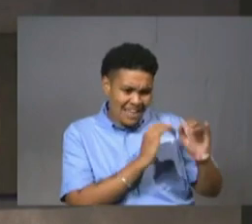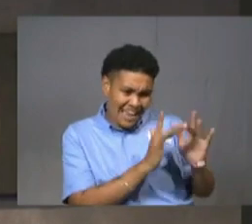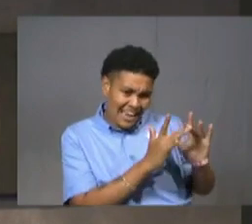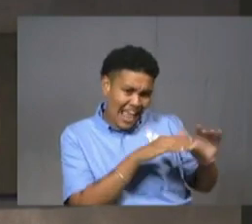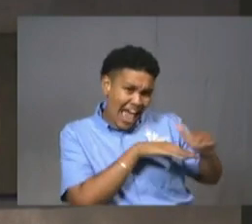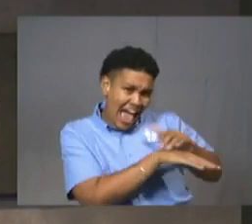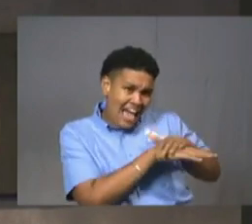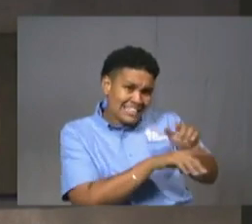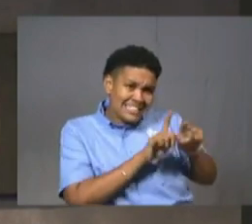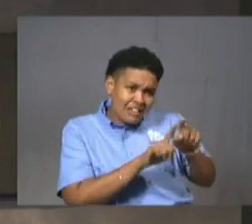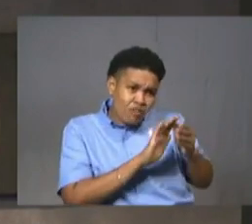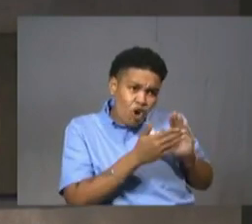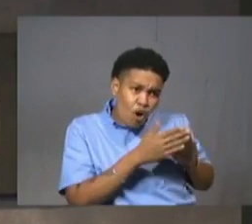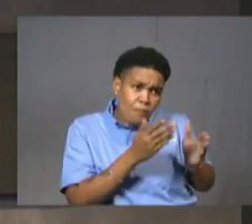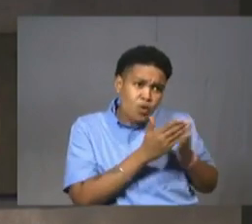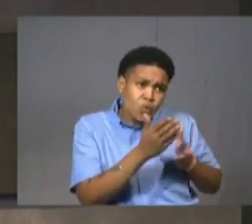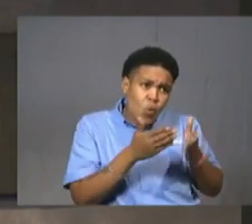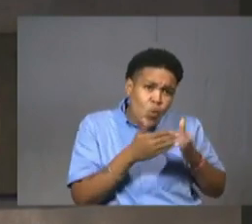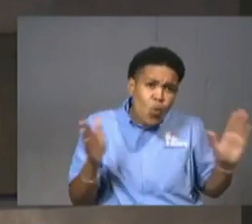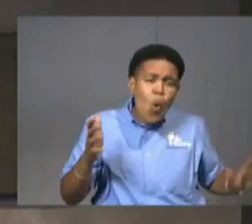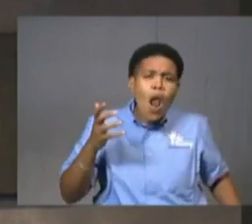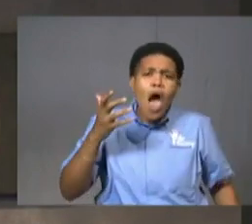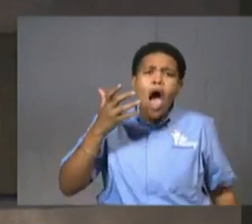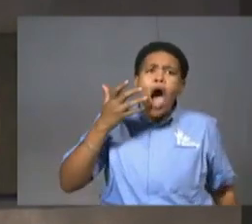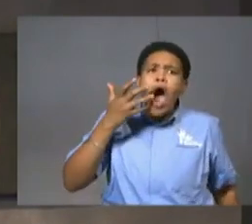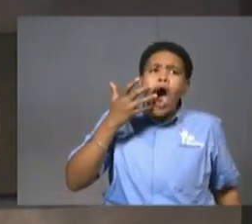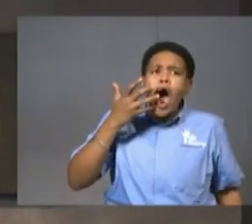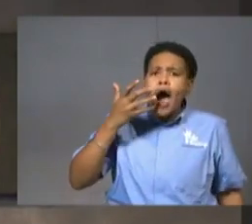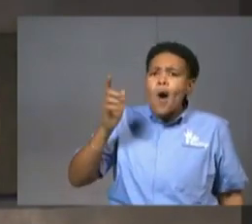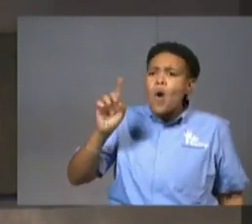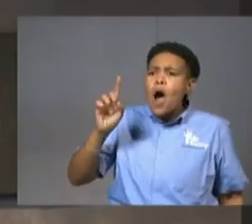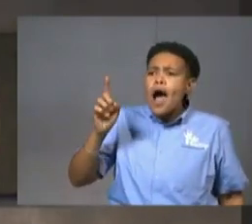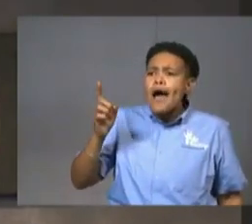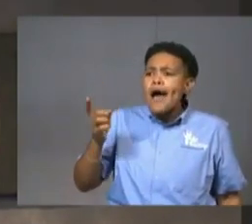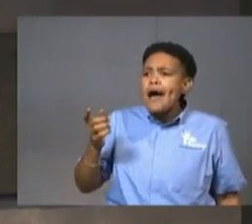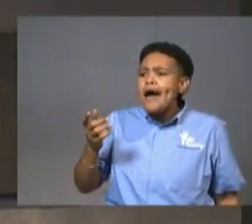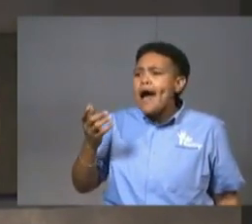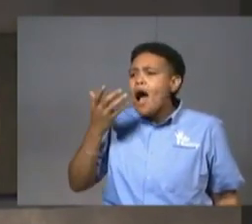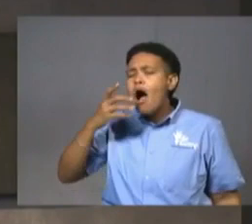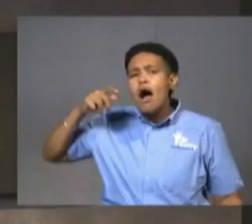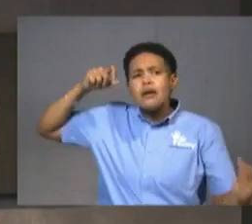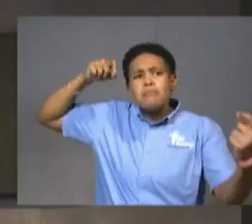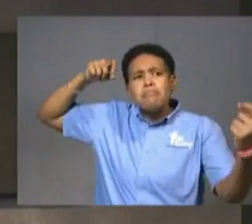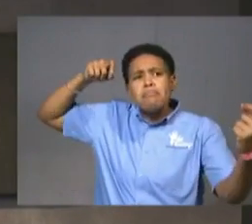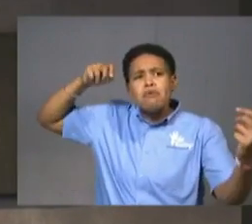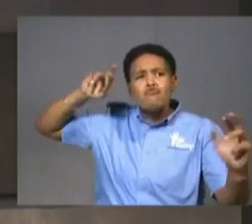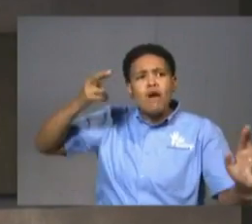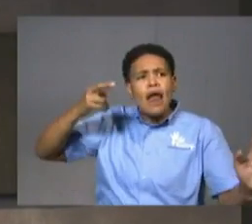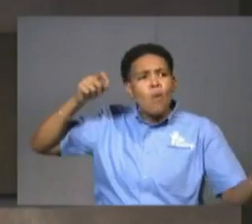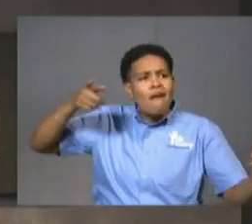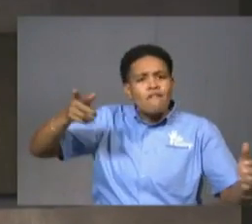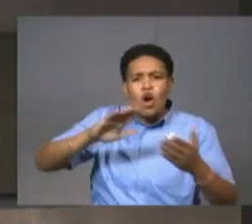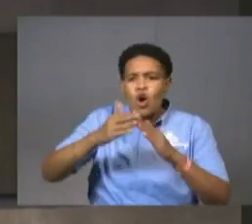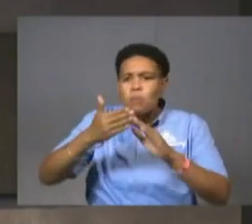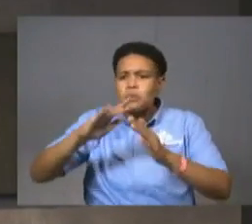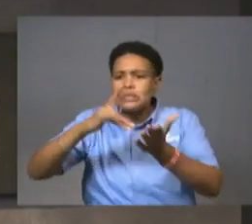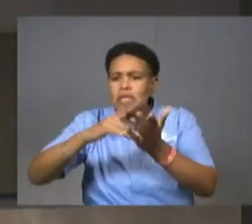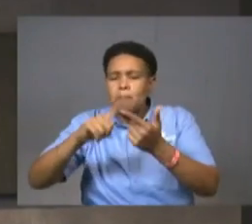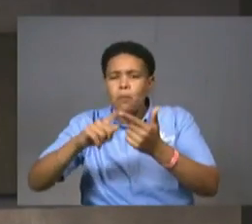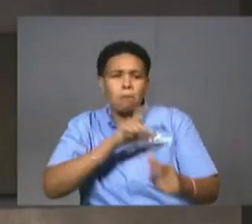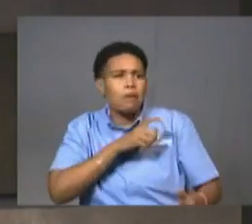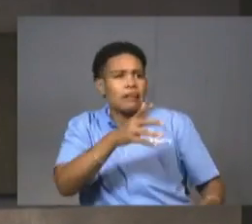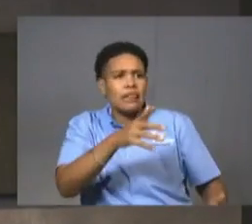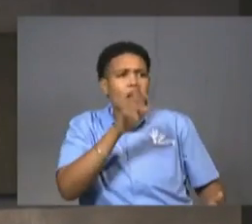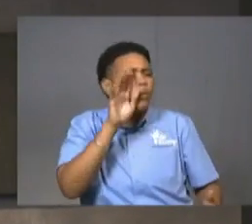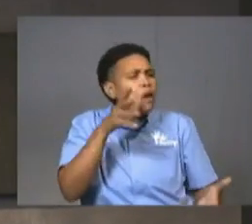Jamaica through rolling out hotspots in community centers and police stations will achieve that. In terms of financial inclusion,